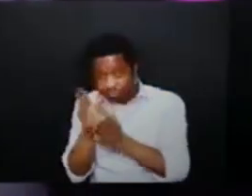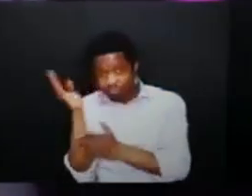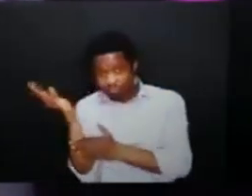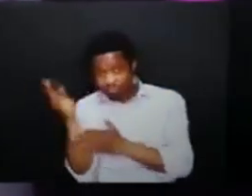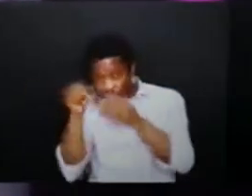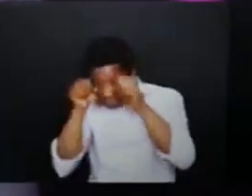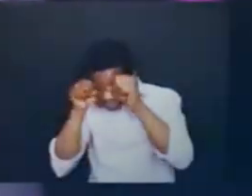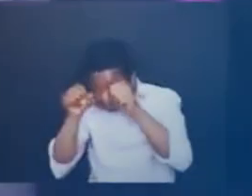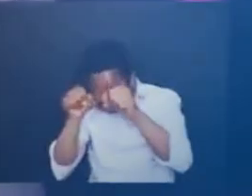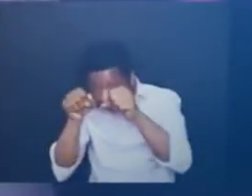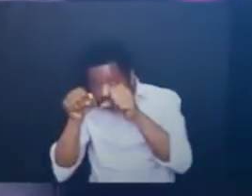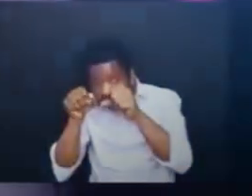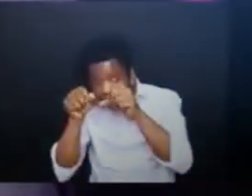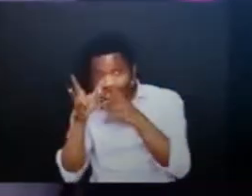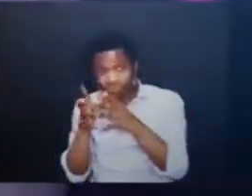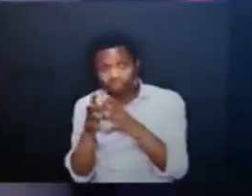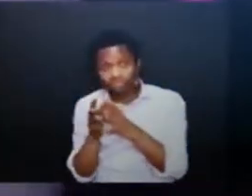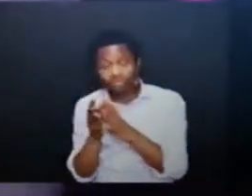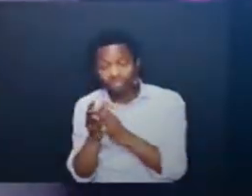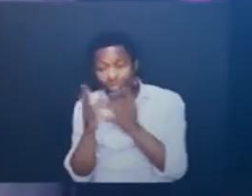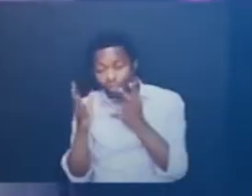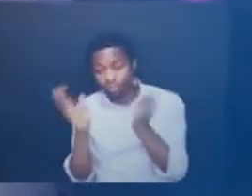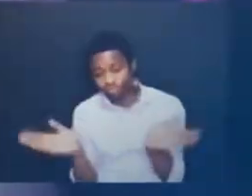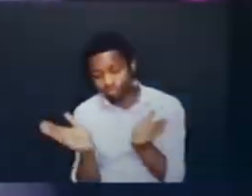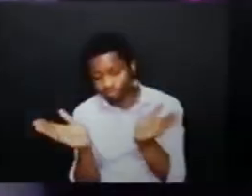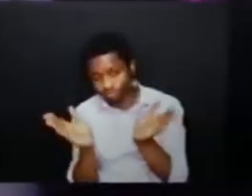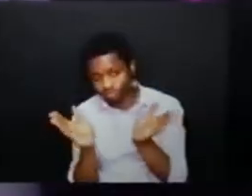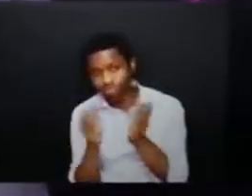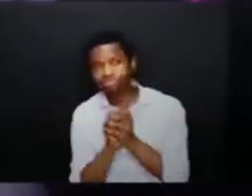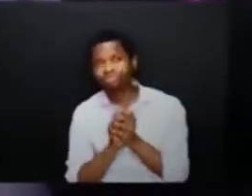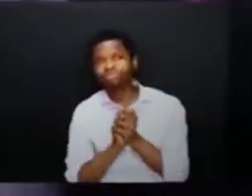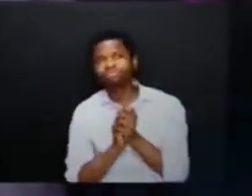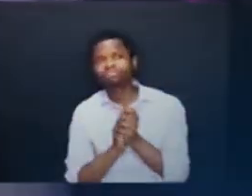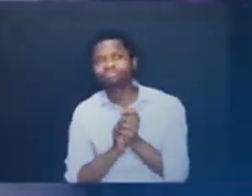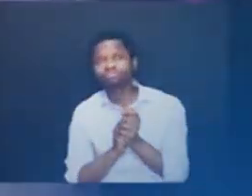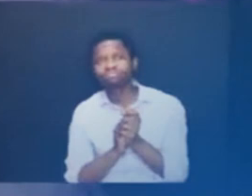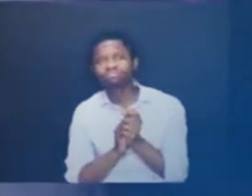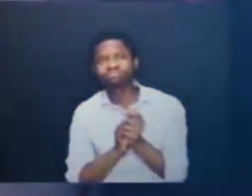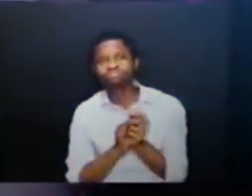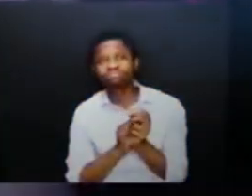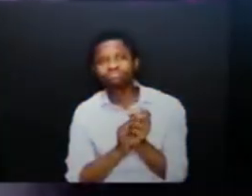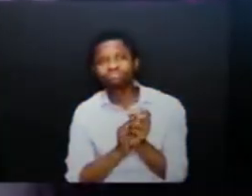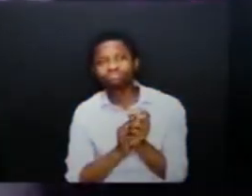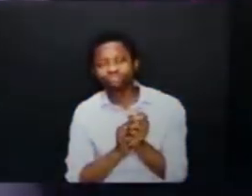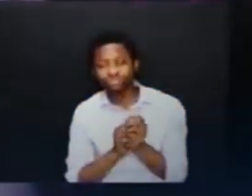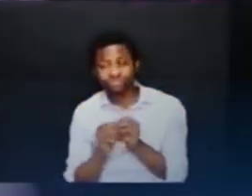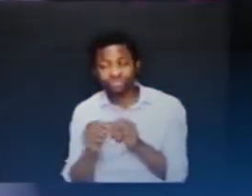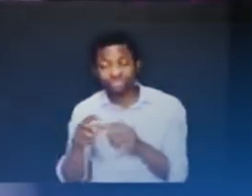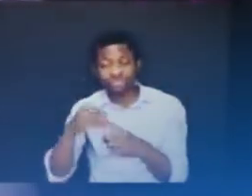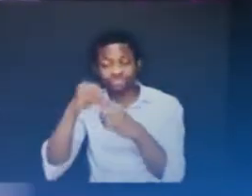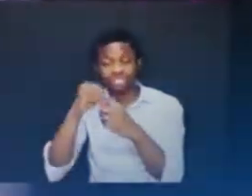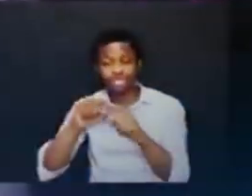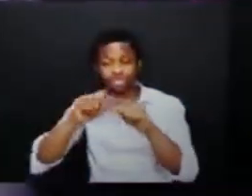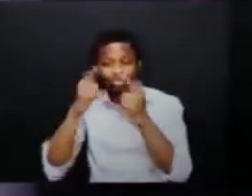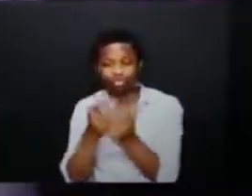And I want to encourage you. Especially those of you on the Zoom.